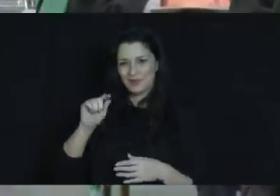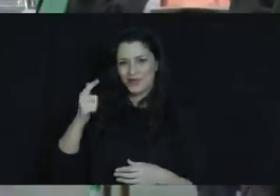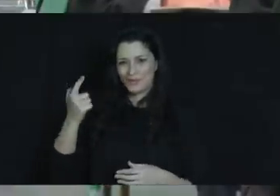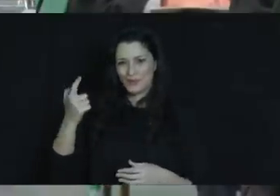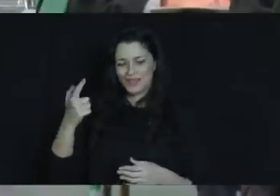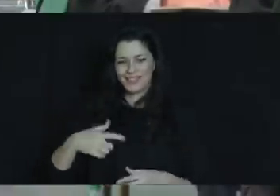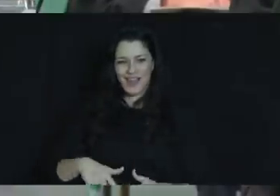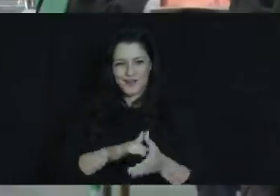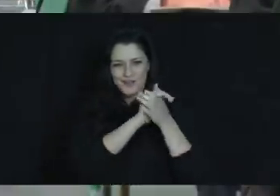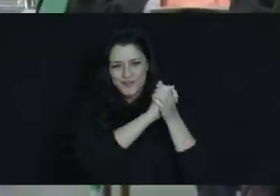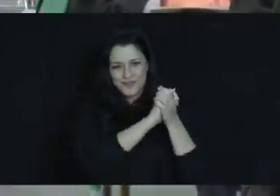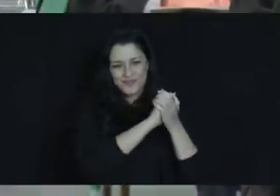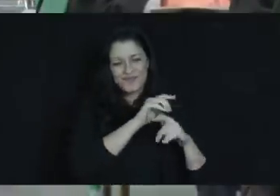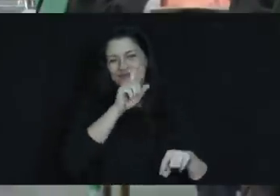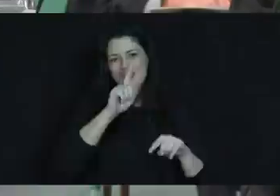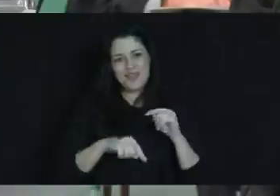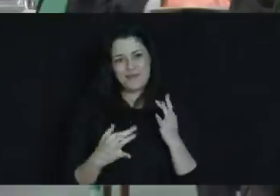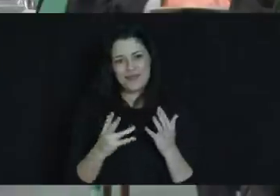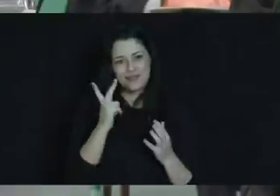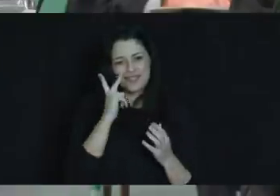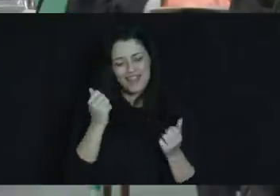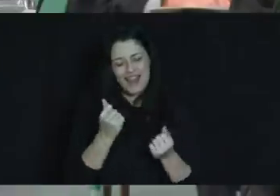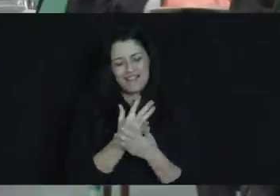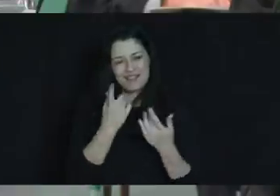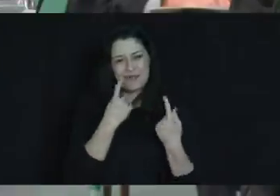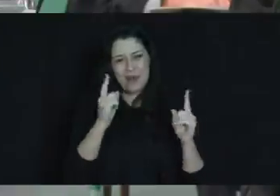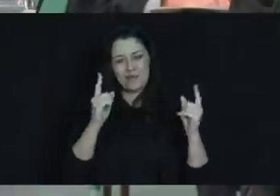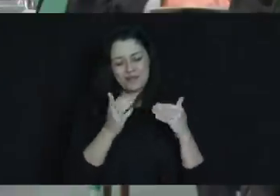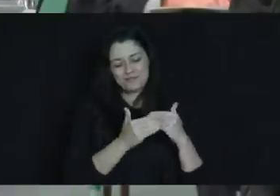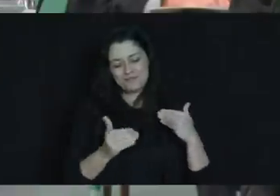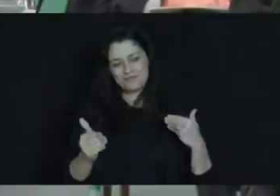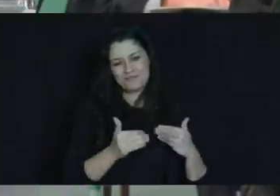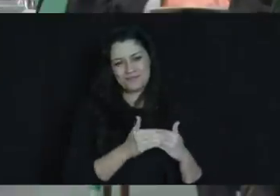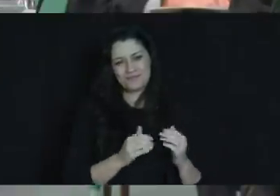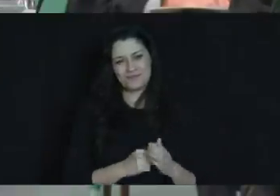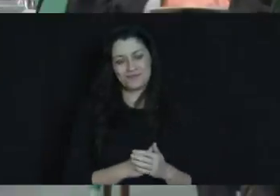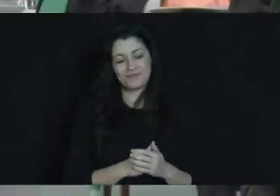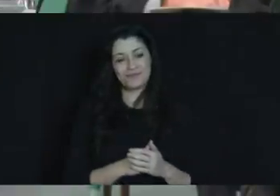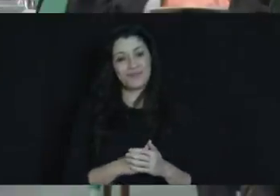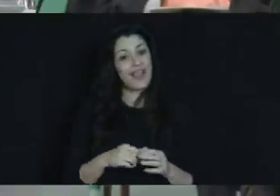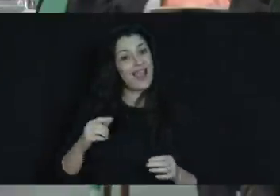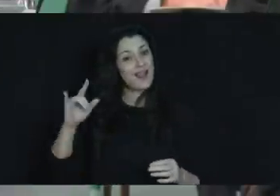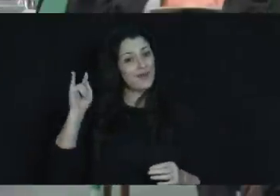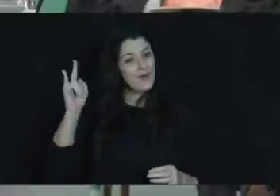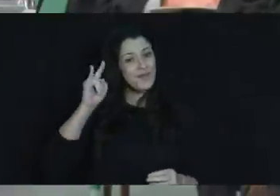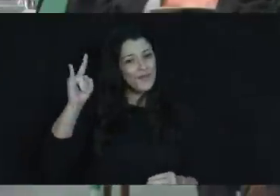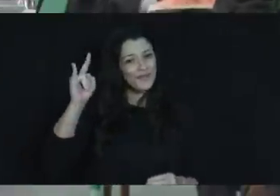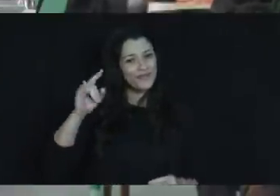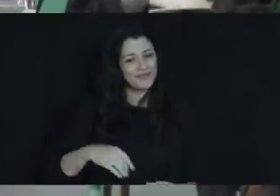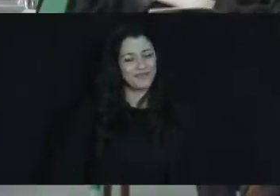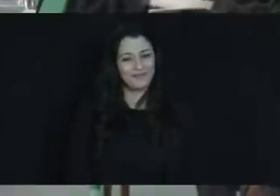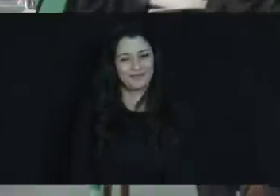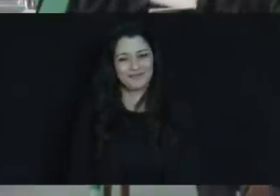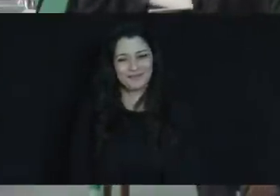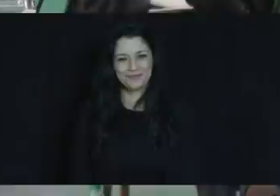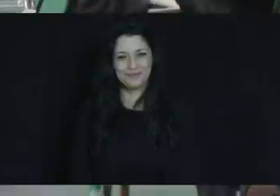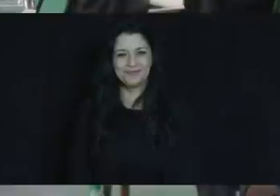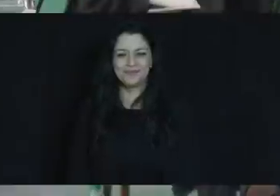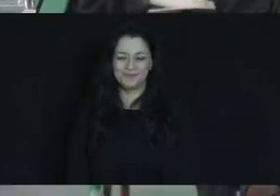congratulations. I cannot wait to see all that you accomplish in the years to come. And as always, go Bulls.